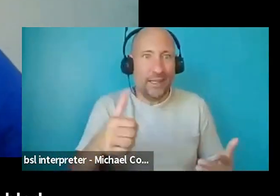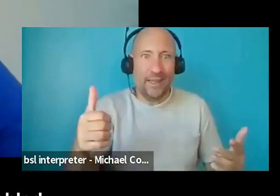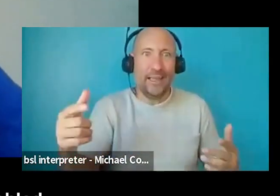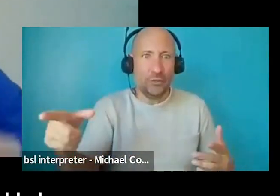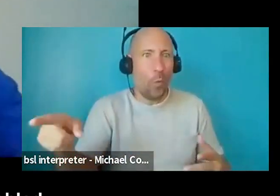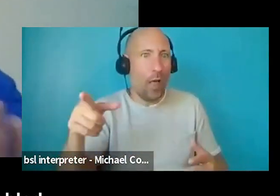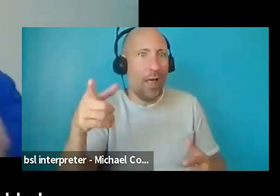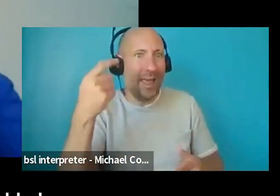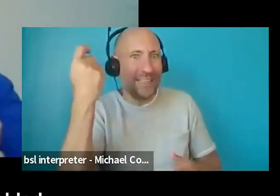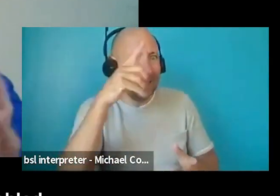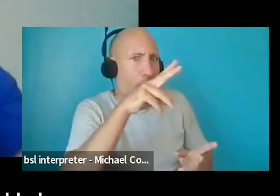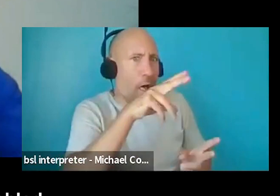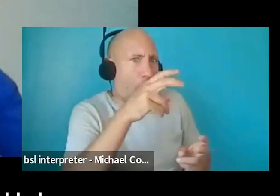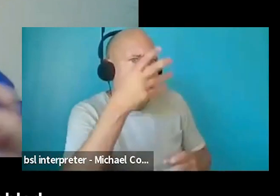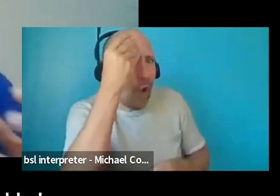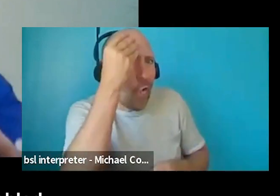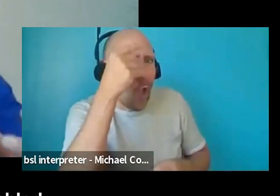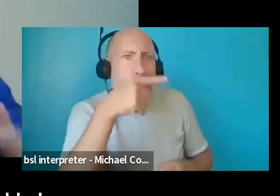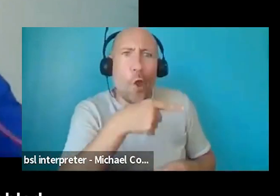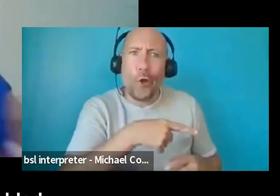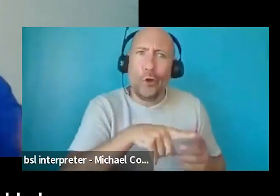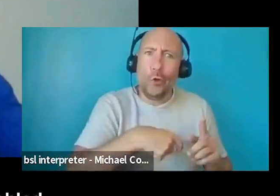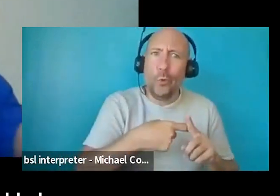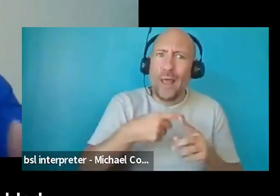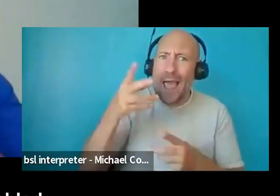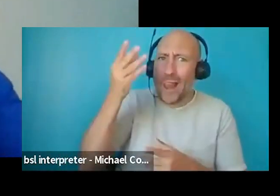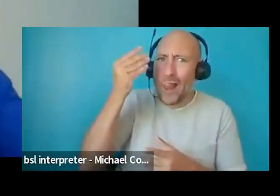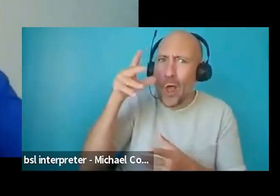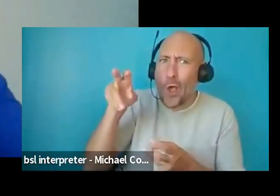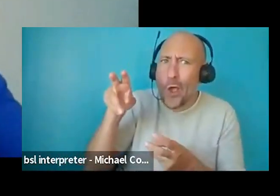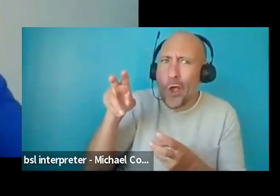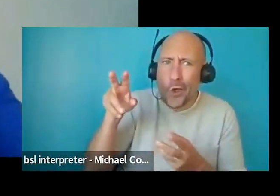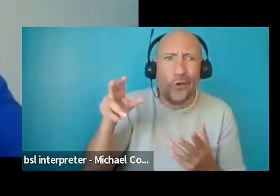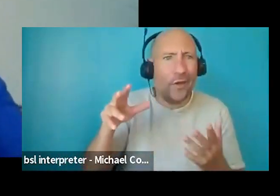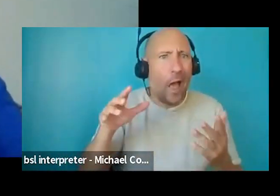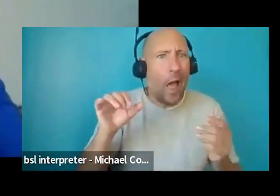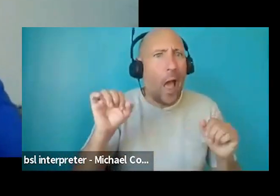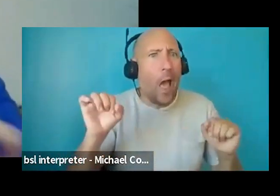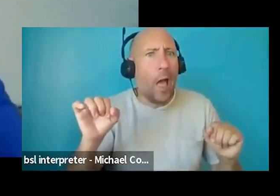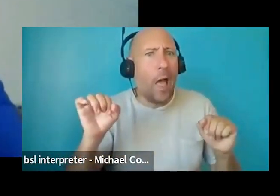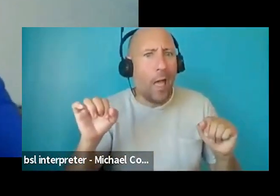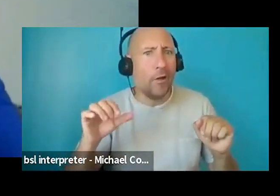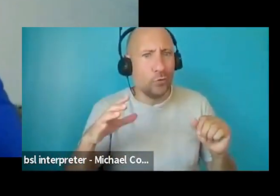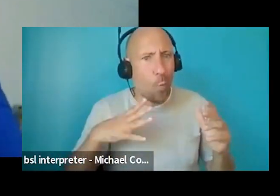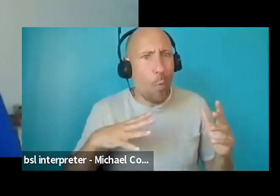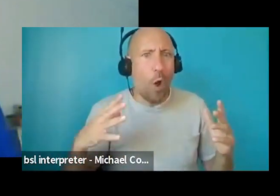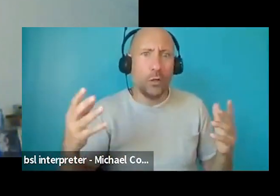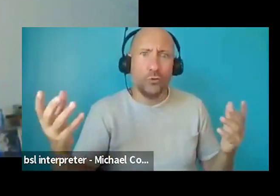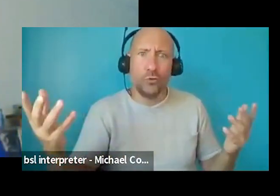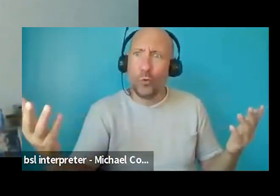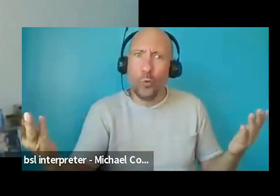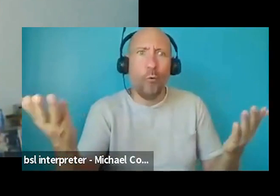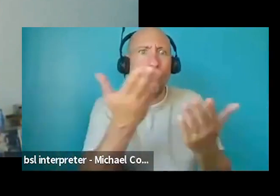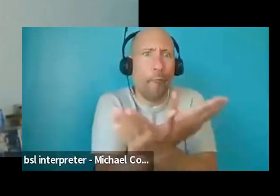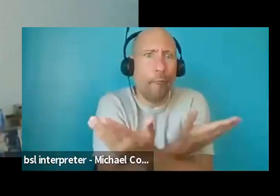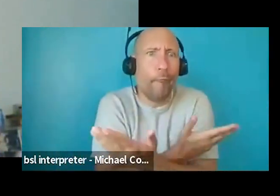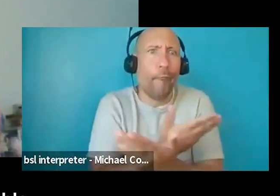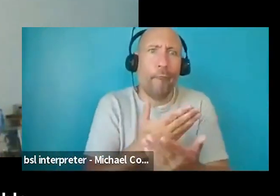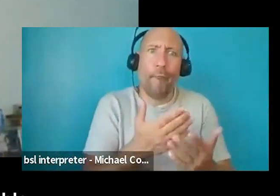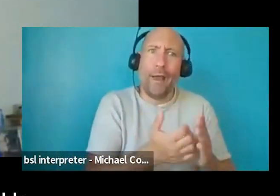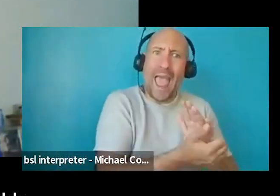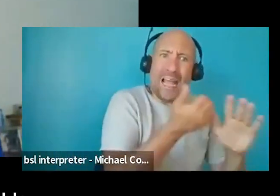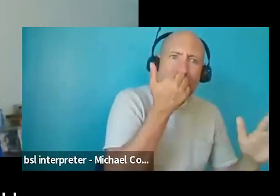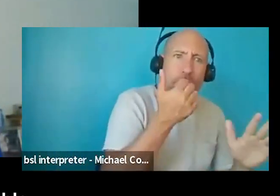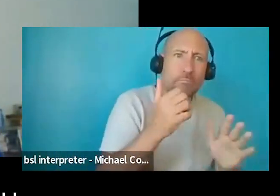what disabled artists are doing in both countries, but also to enable that exchange of expertise